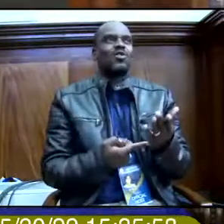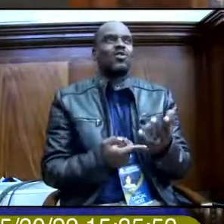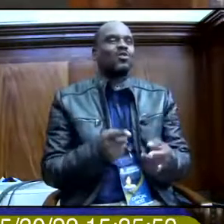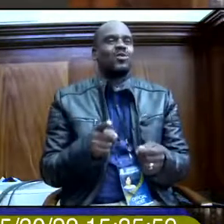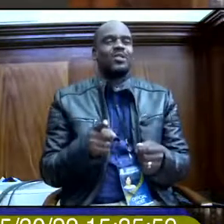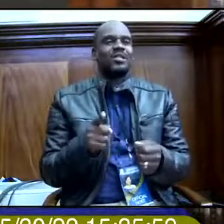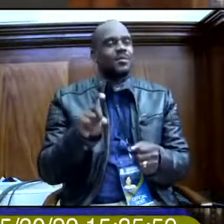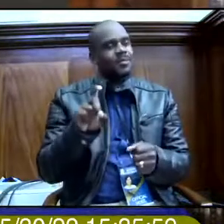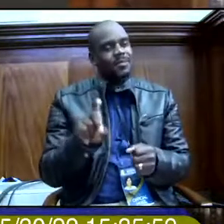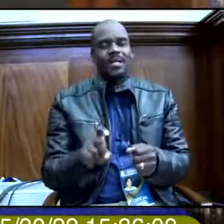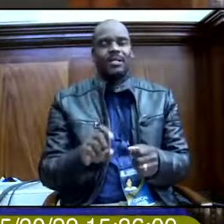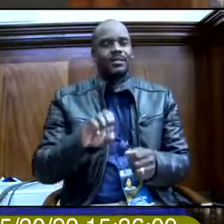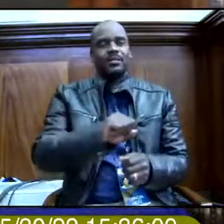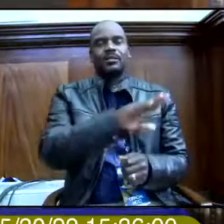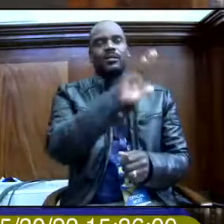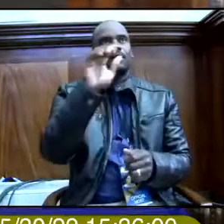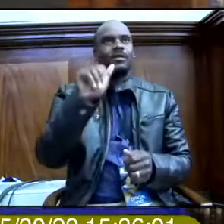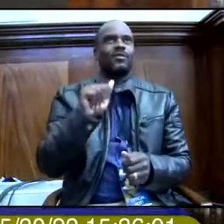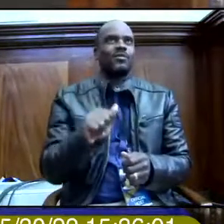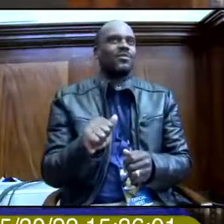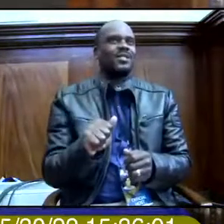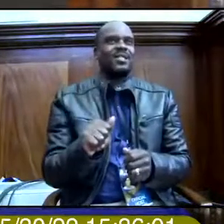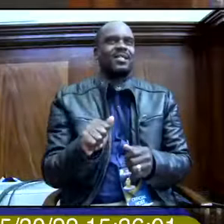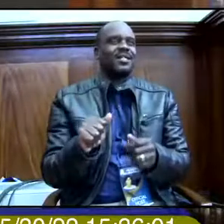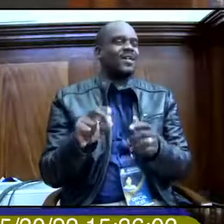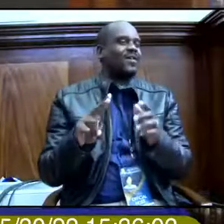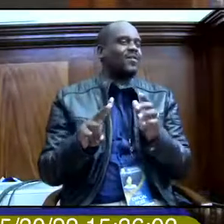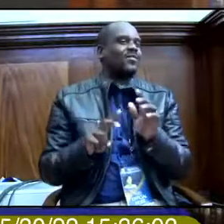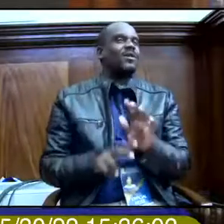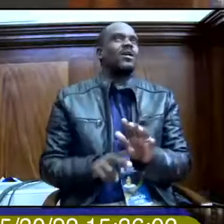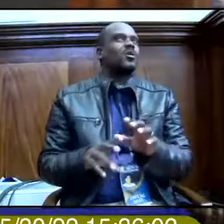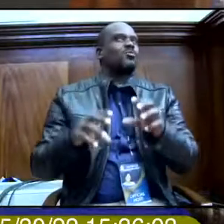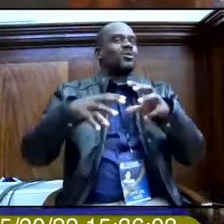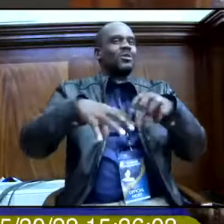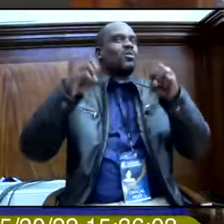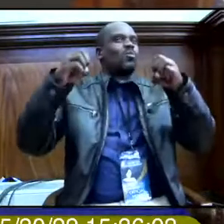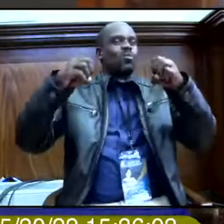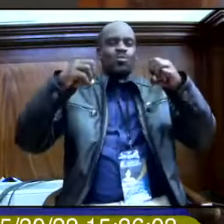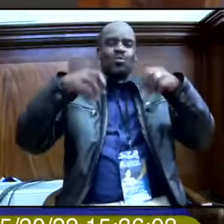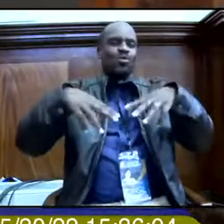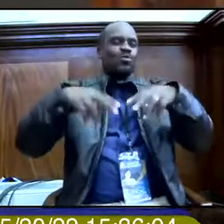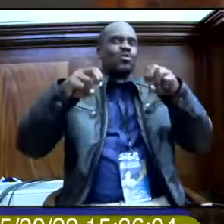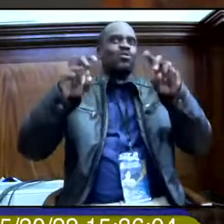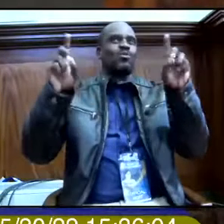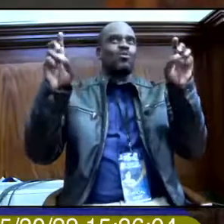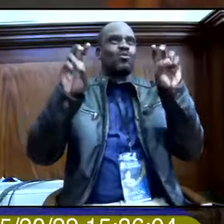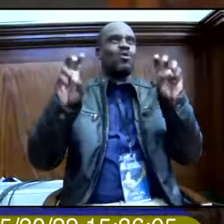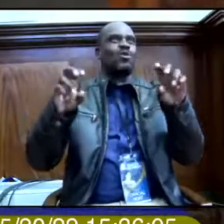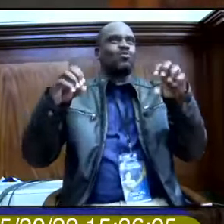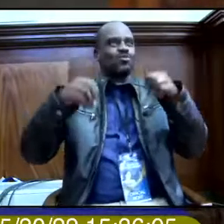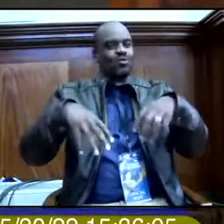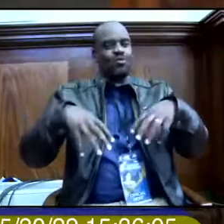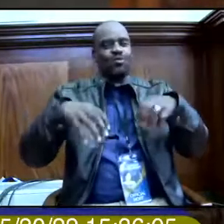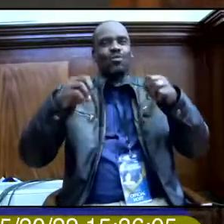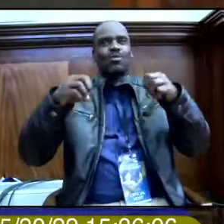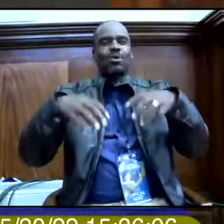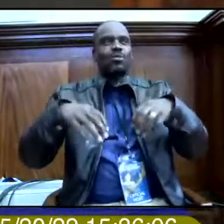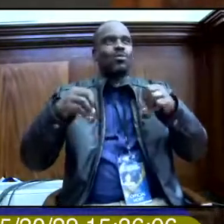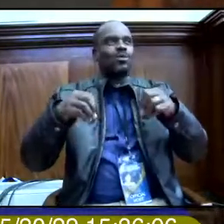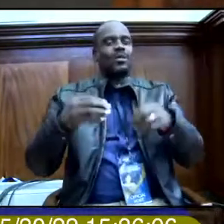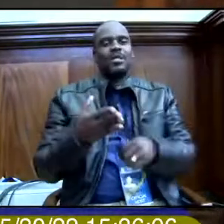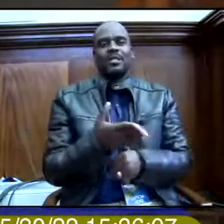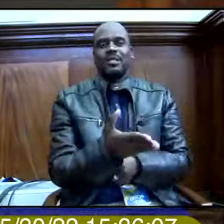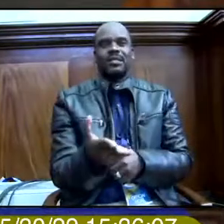south africa is vulnerable to escom's road shading a problem we are told will